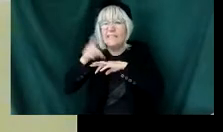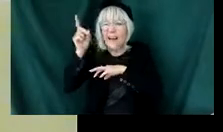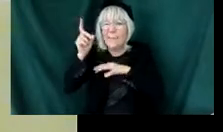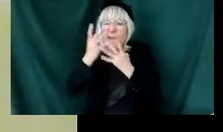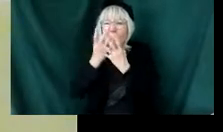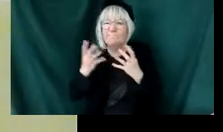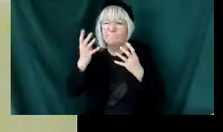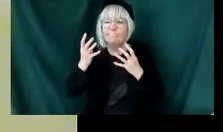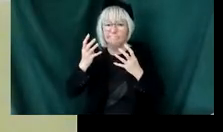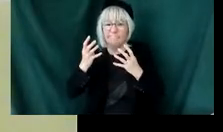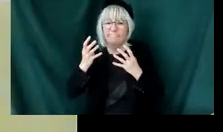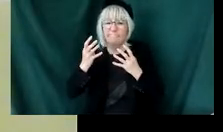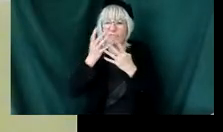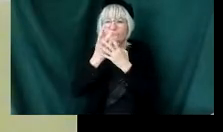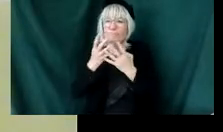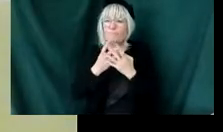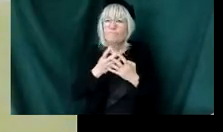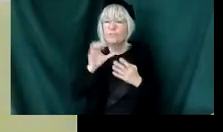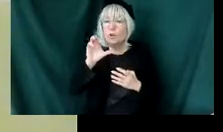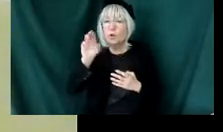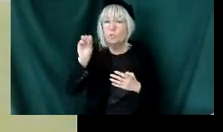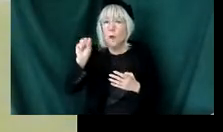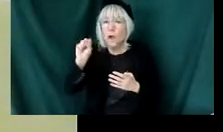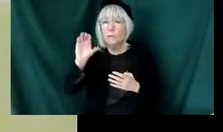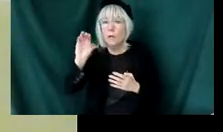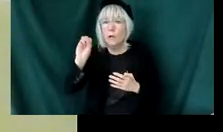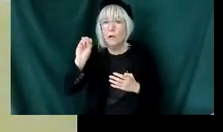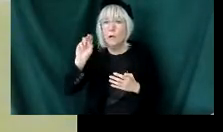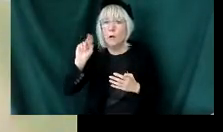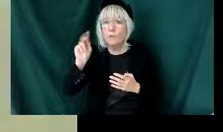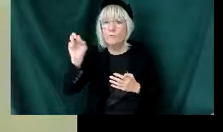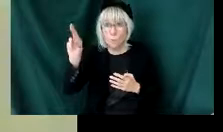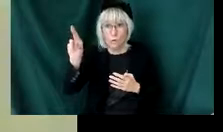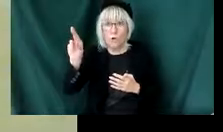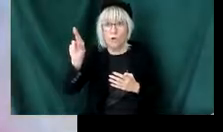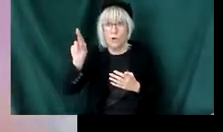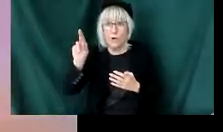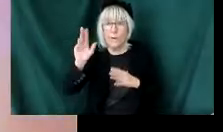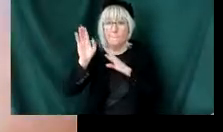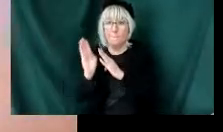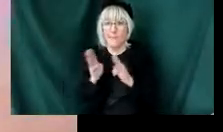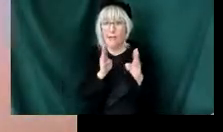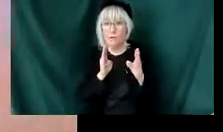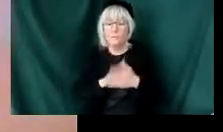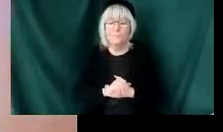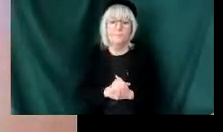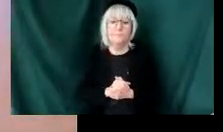contour diamond pattern. Okay, so now I'm just gonna put, let